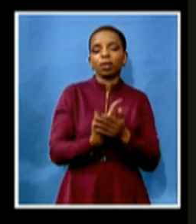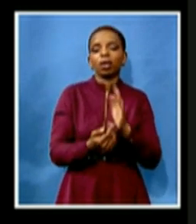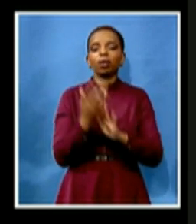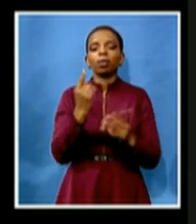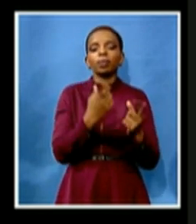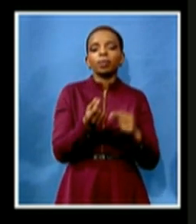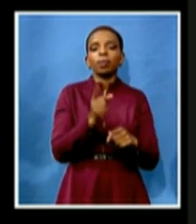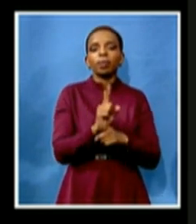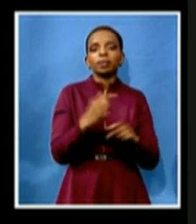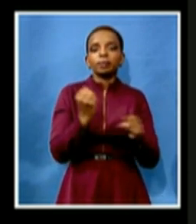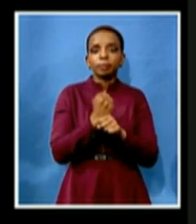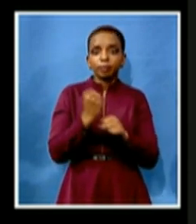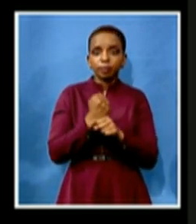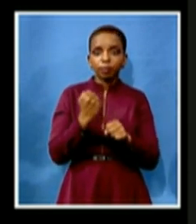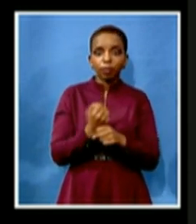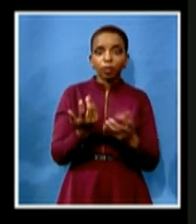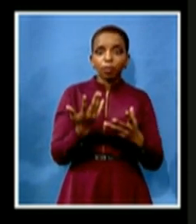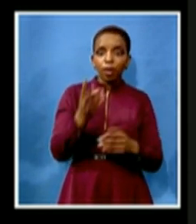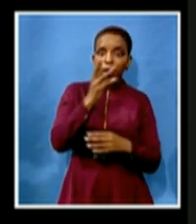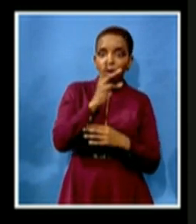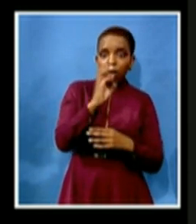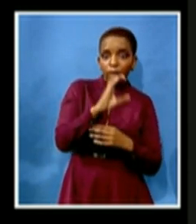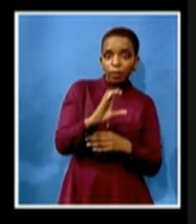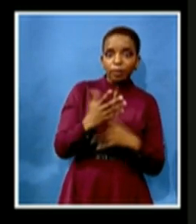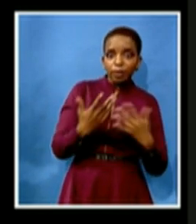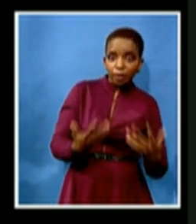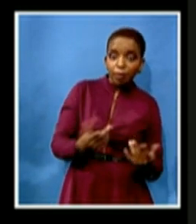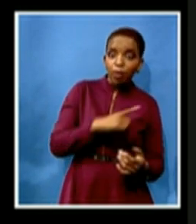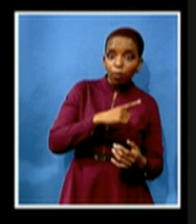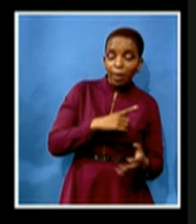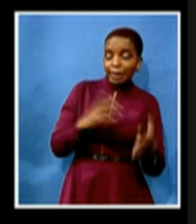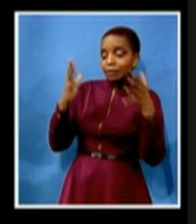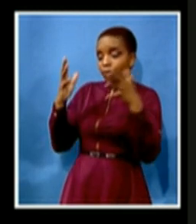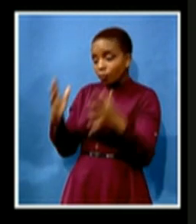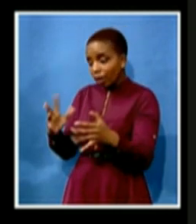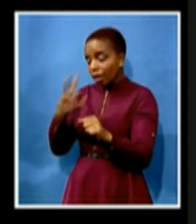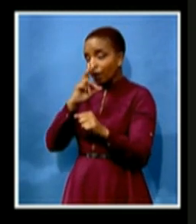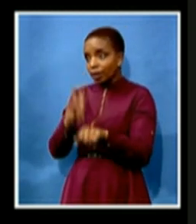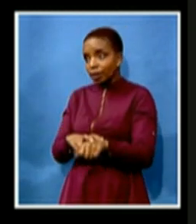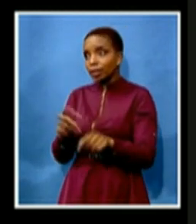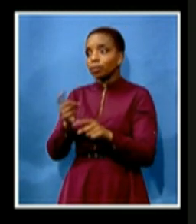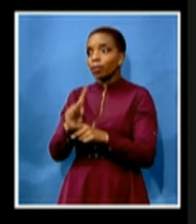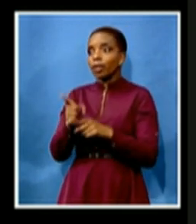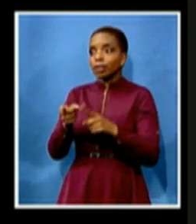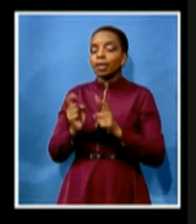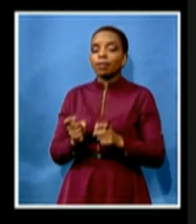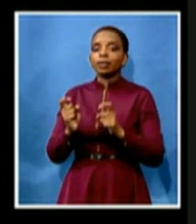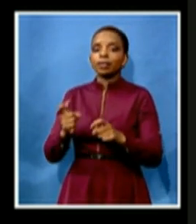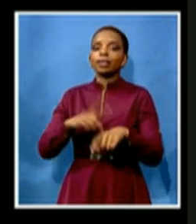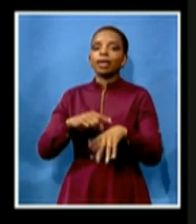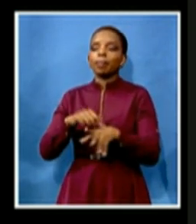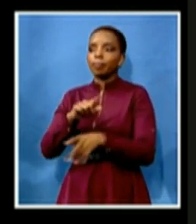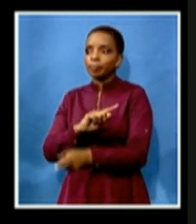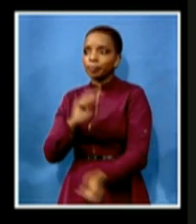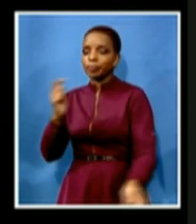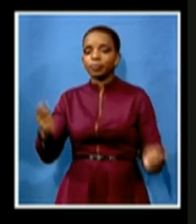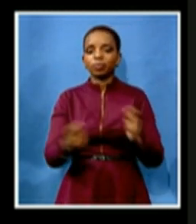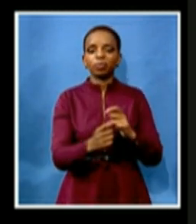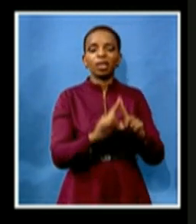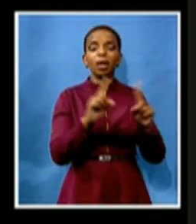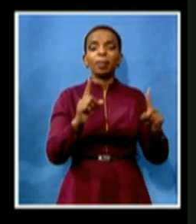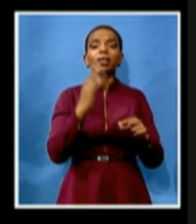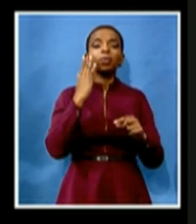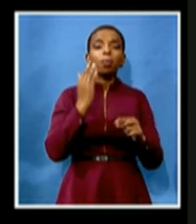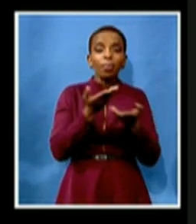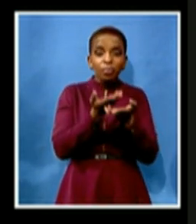need faster turnaround times and so on. But whilst you've got those kinds of challenges, we cannot be perfect, and we can